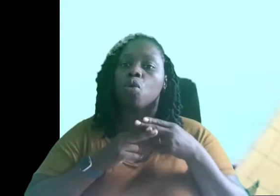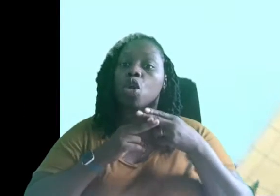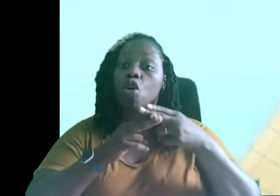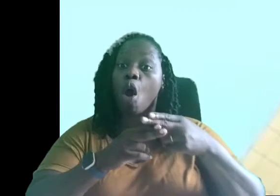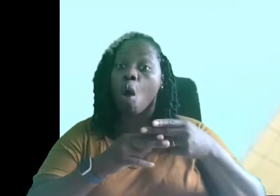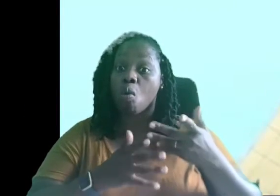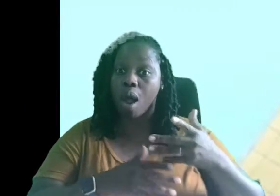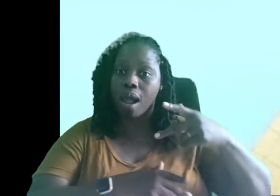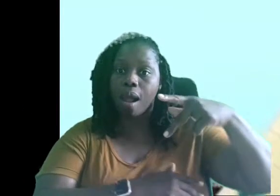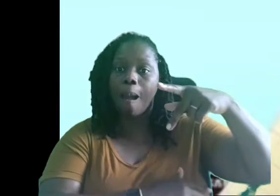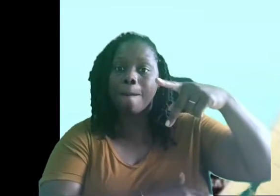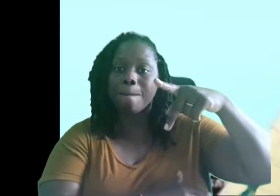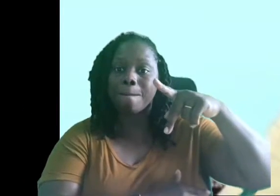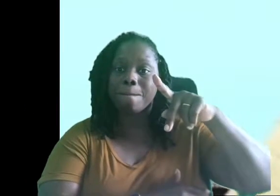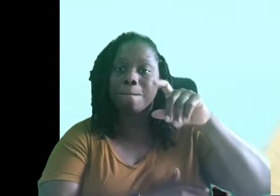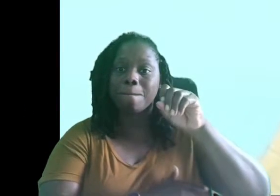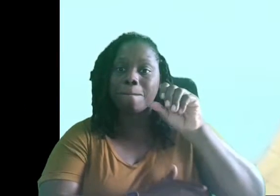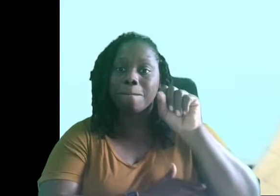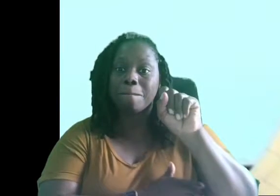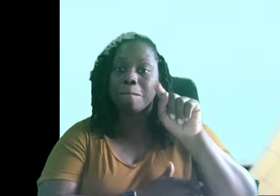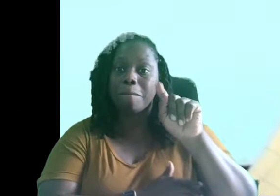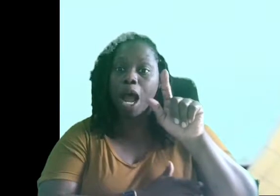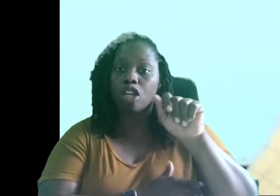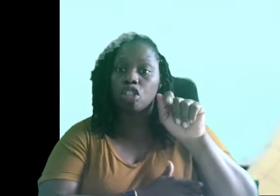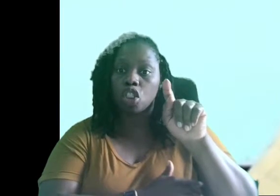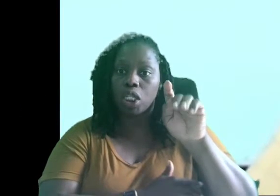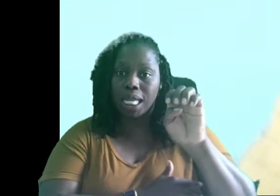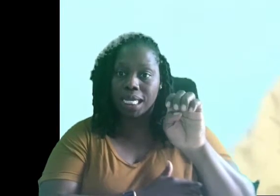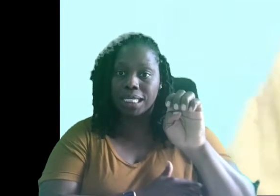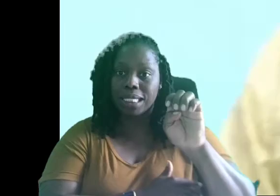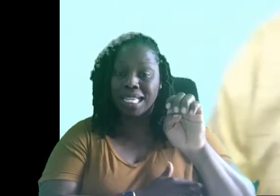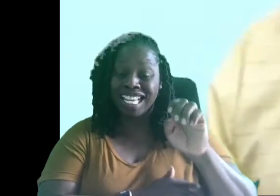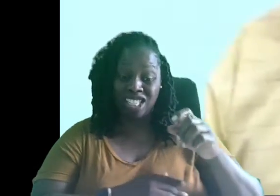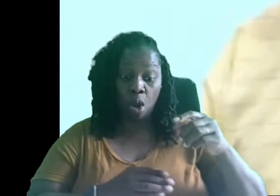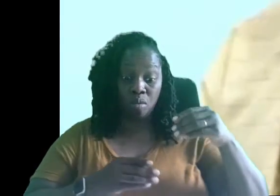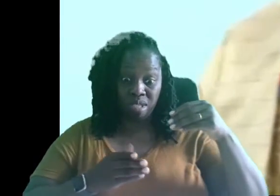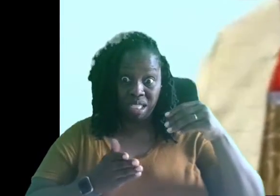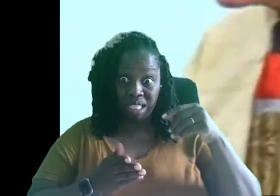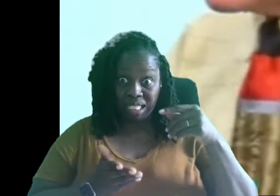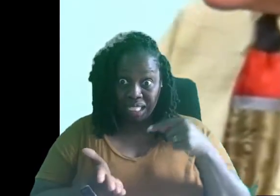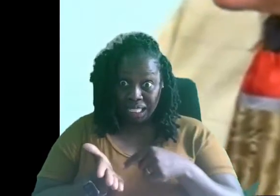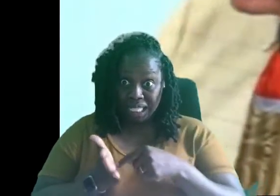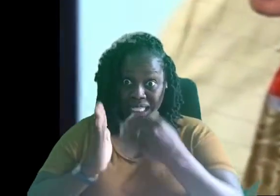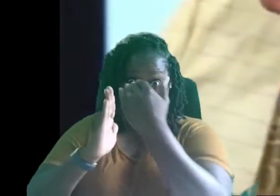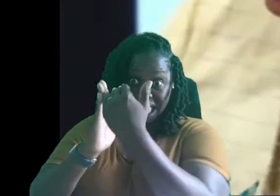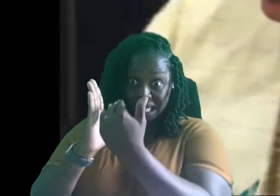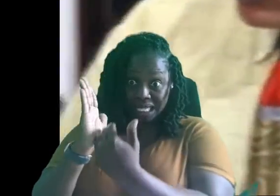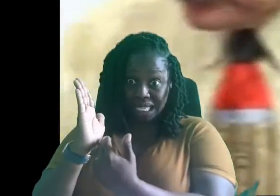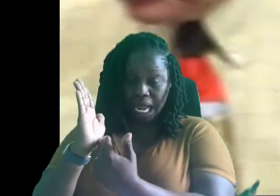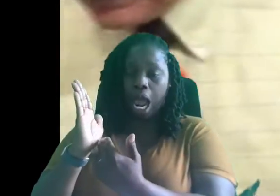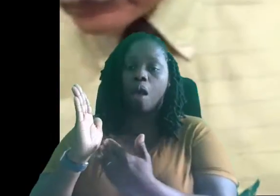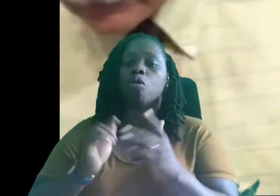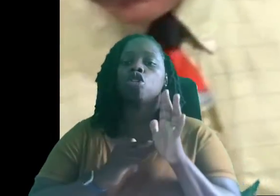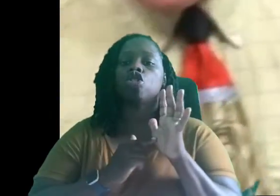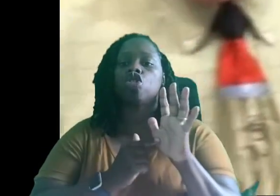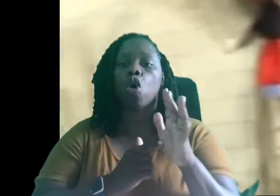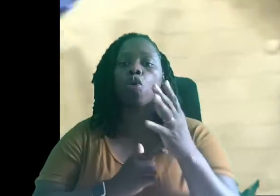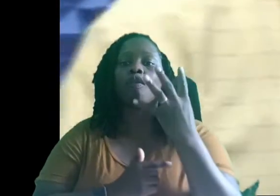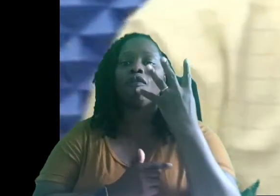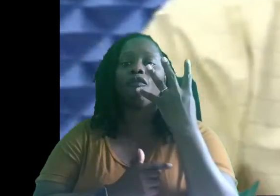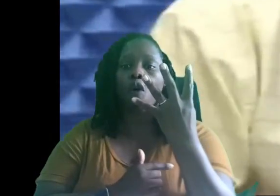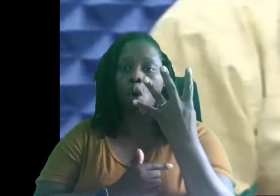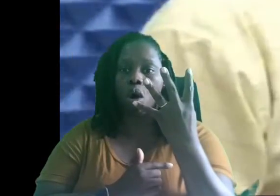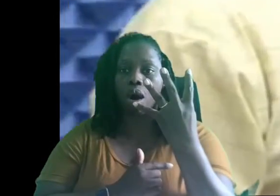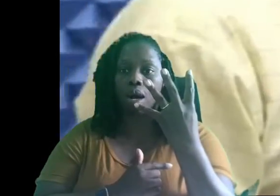true. And we call these things postulates. And in this particular lesson, I'm going to show you 4